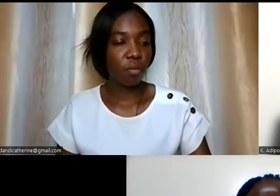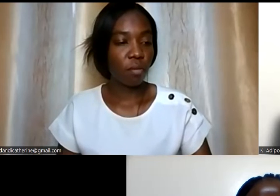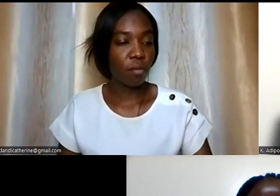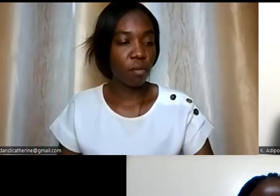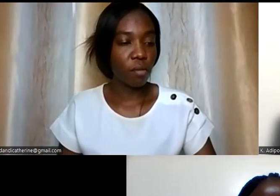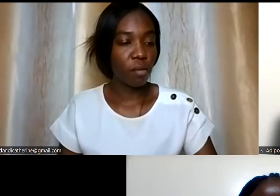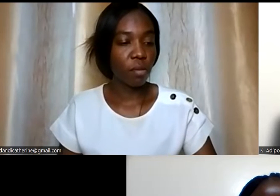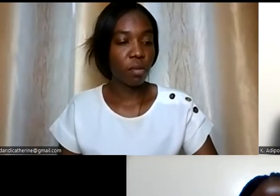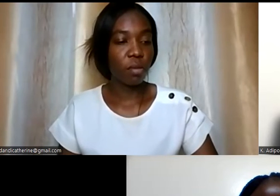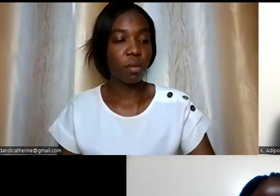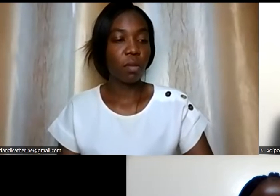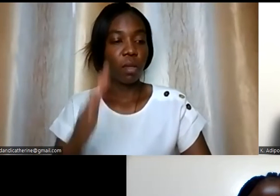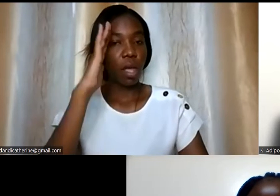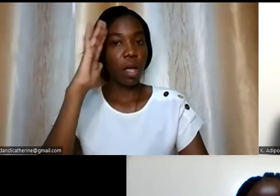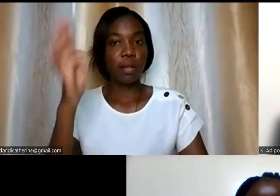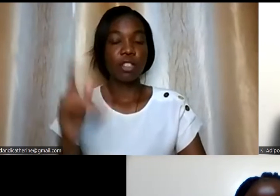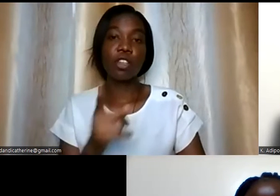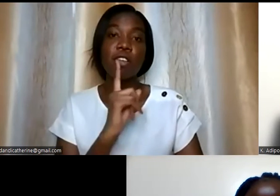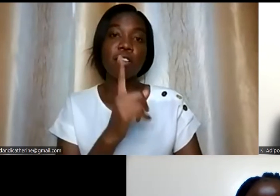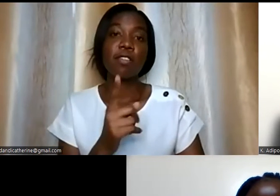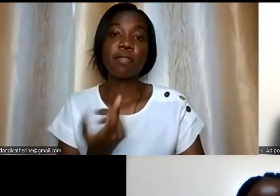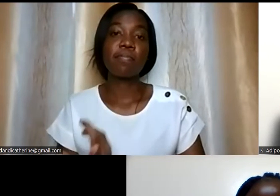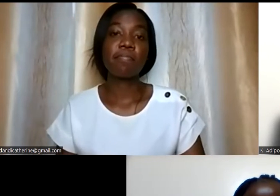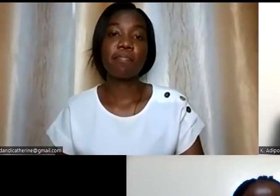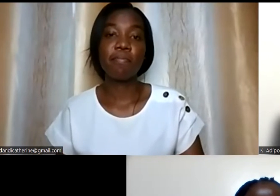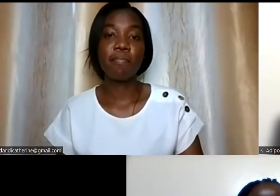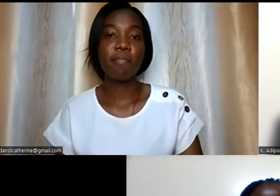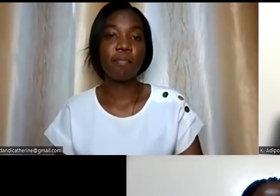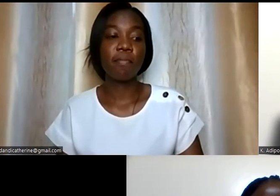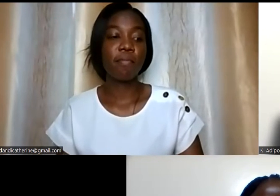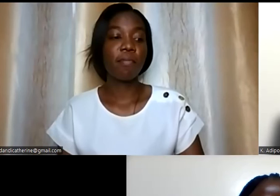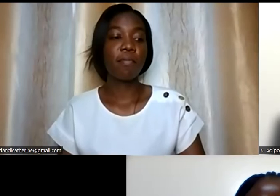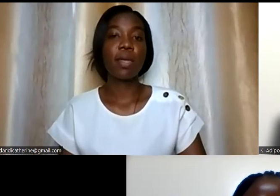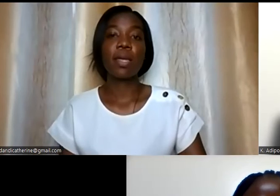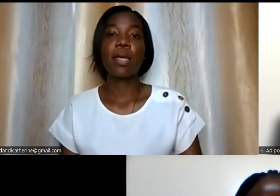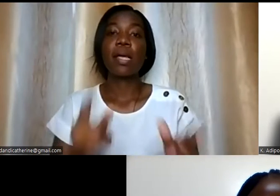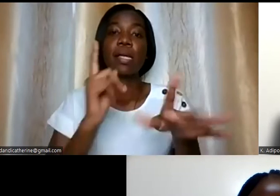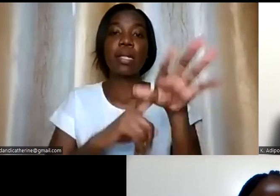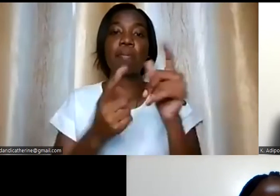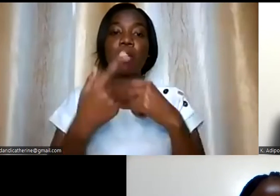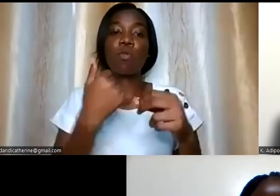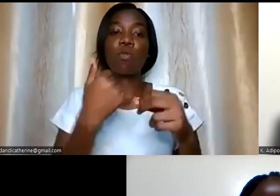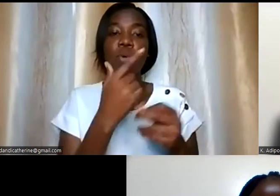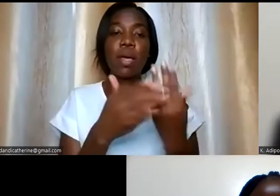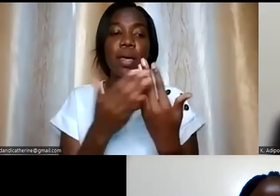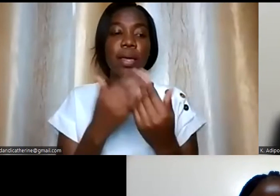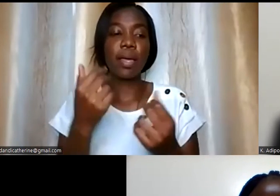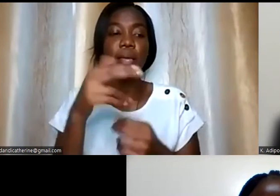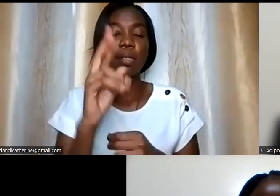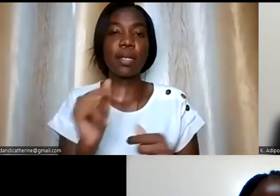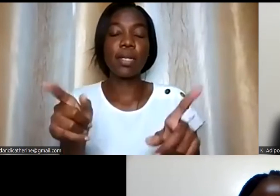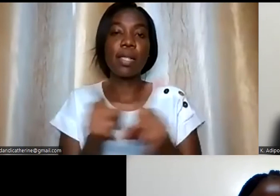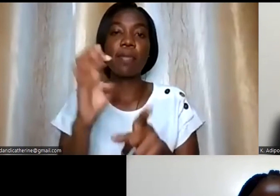Hi, Kevin. So, when it comes to who takes care of the HR, just like Emily has put